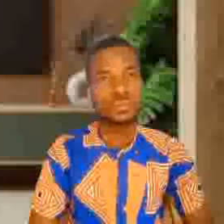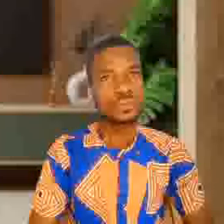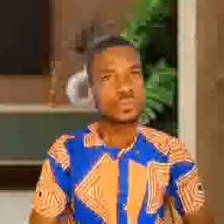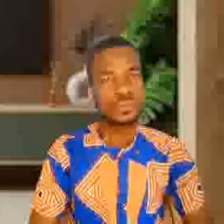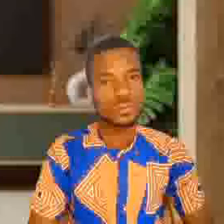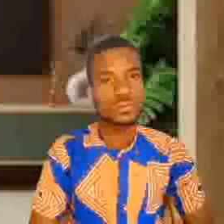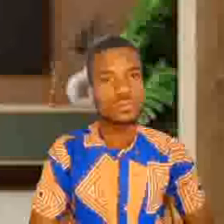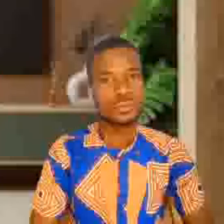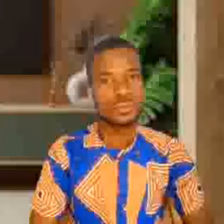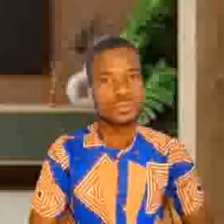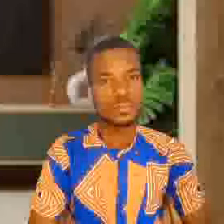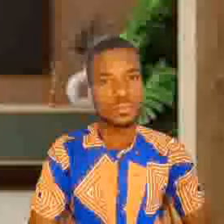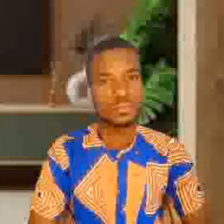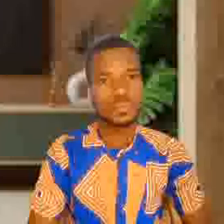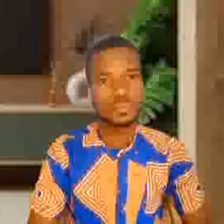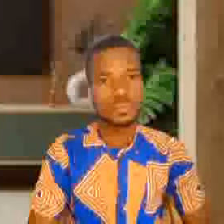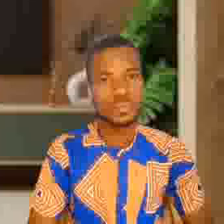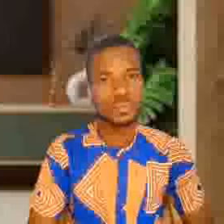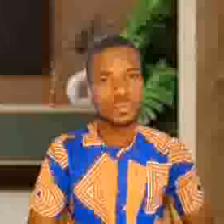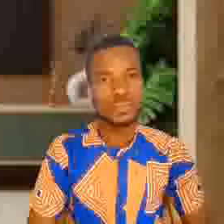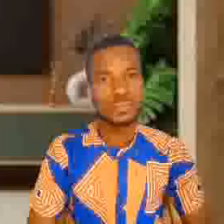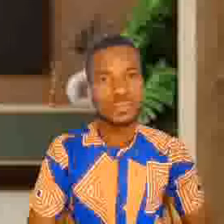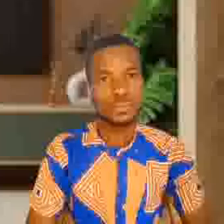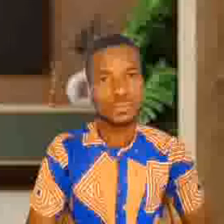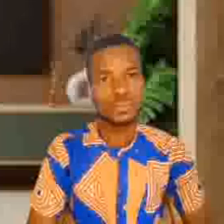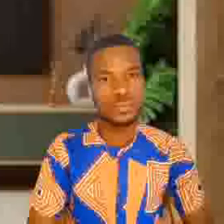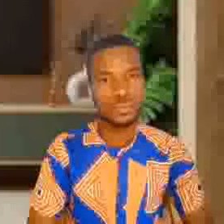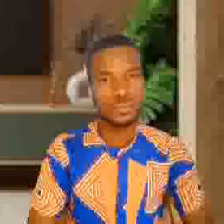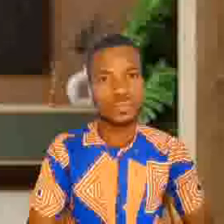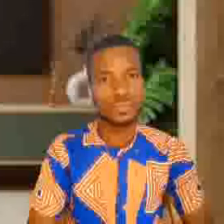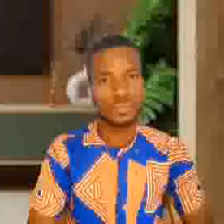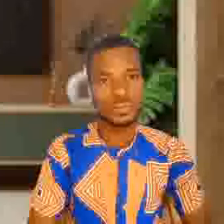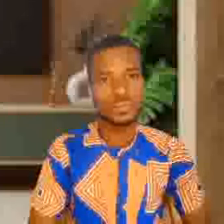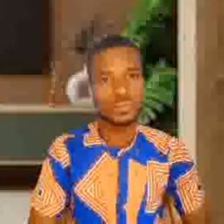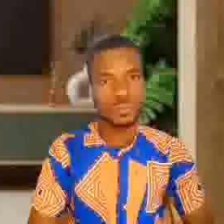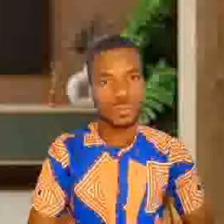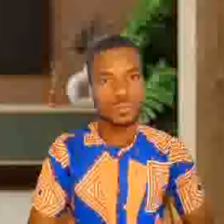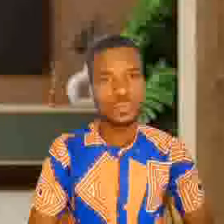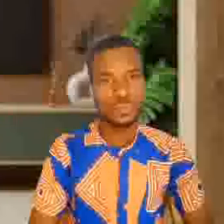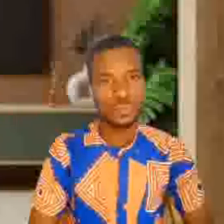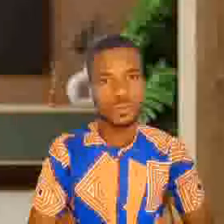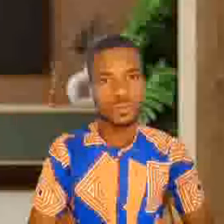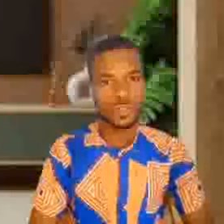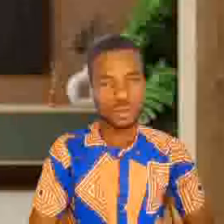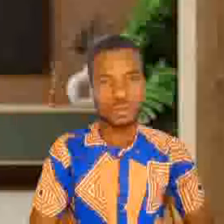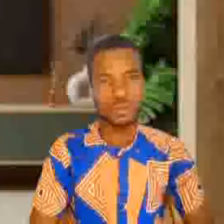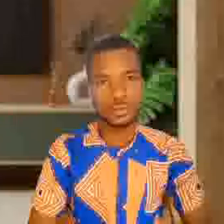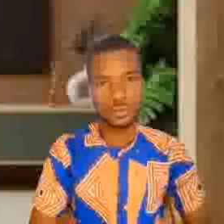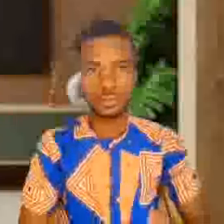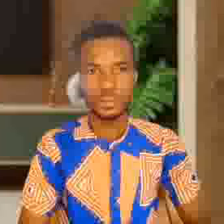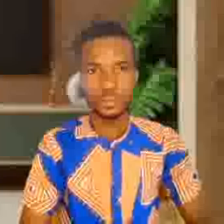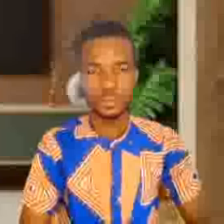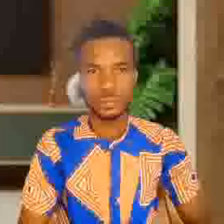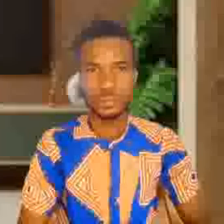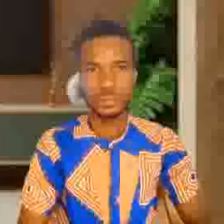Those were the days where we only had batch A and batch B. Batch A will come to camp in January, and batch B will come to camp